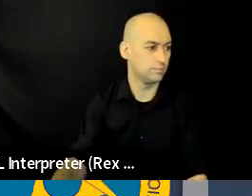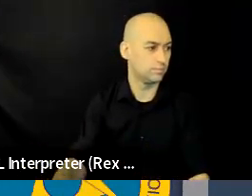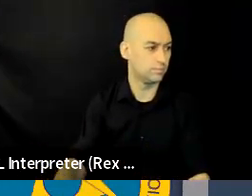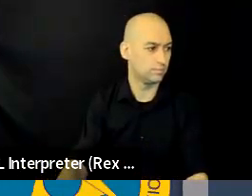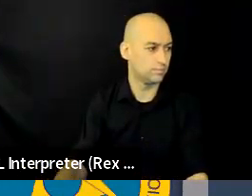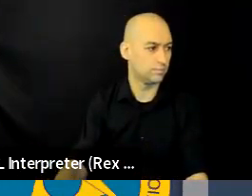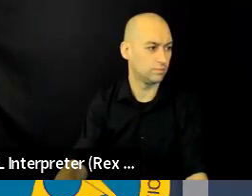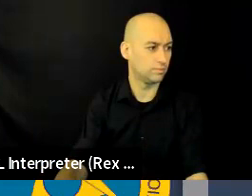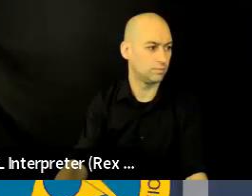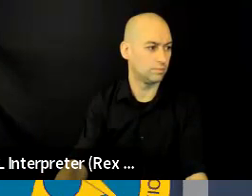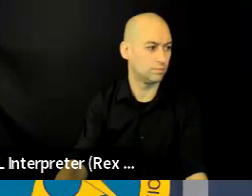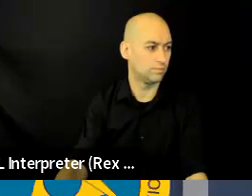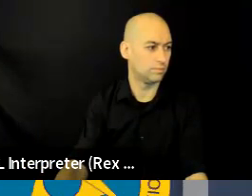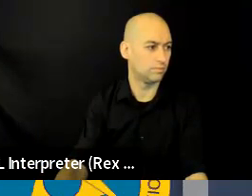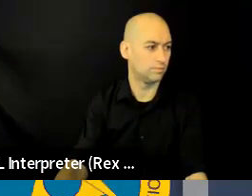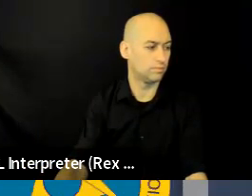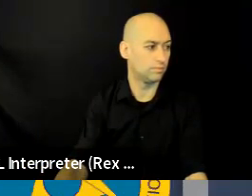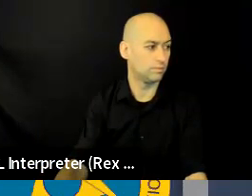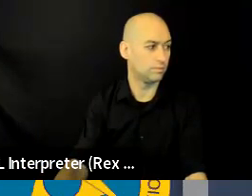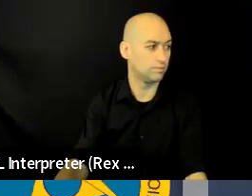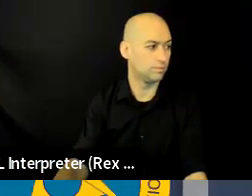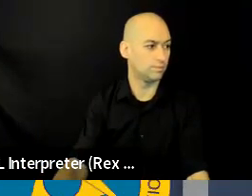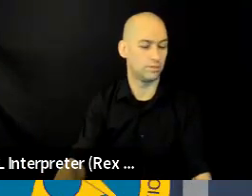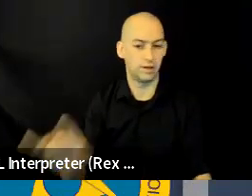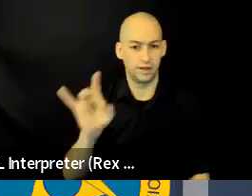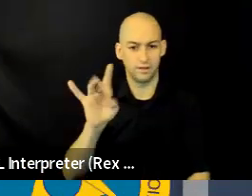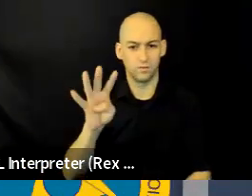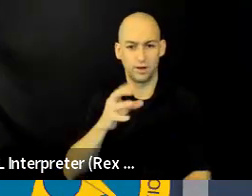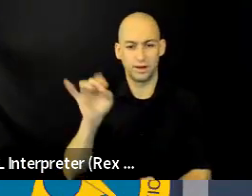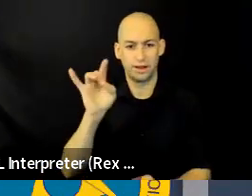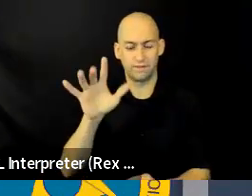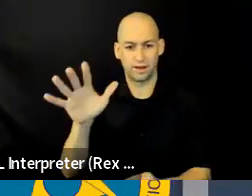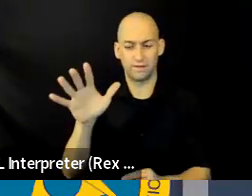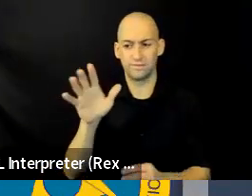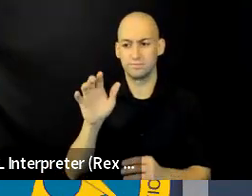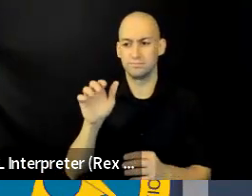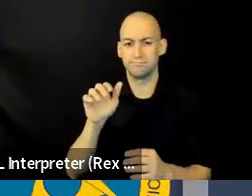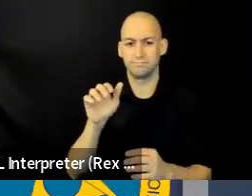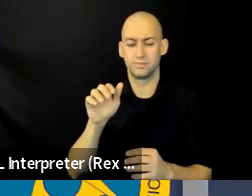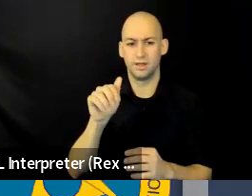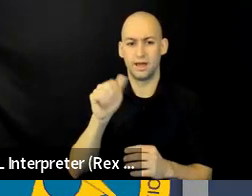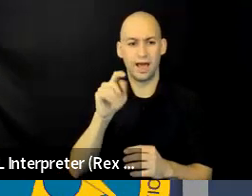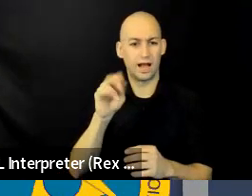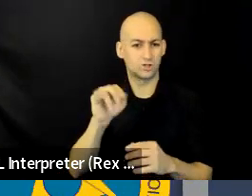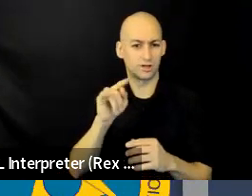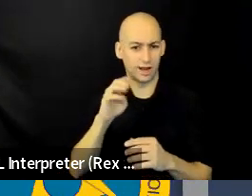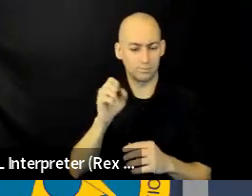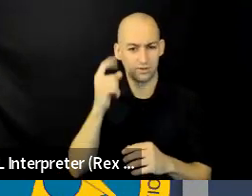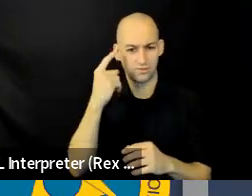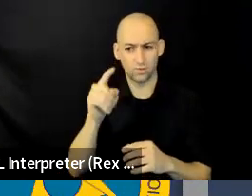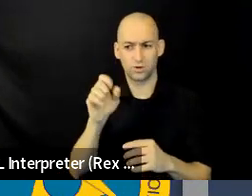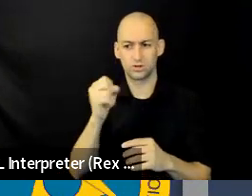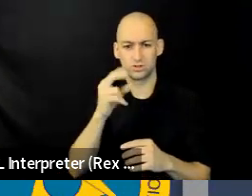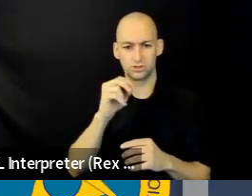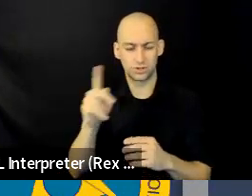Come on now. Okay, 84 and 85 are both action items for SHOP amendments. Staff has reviewed them